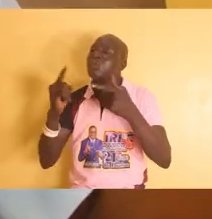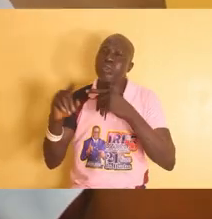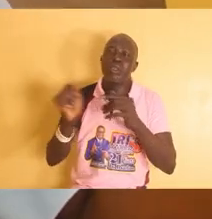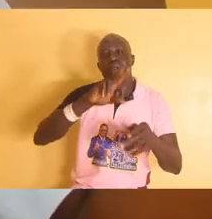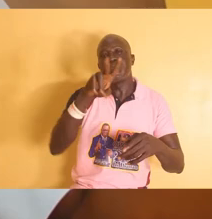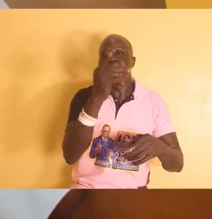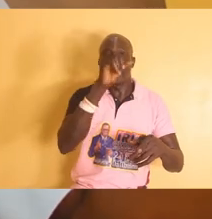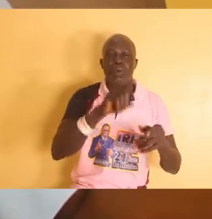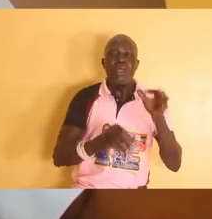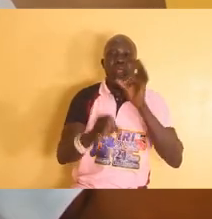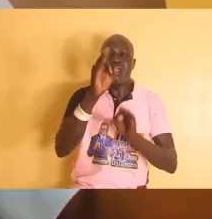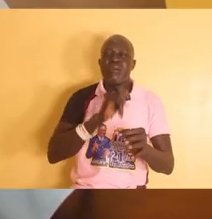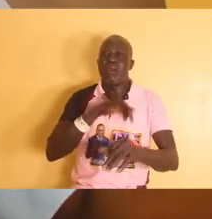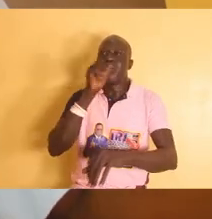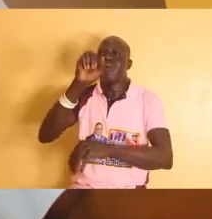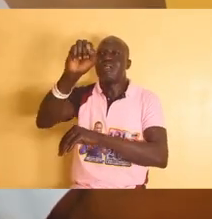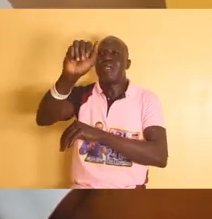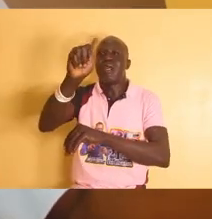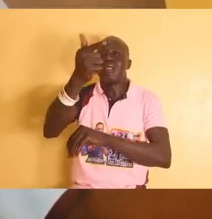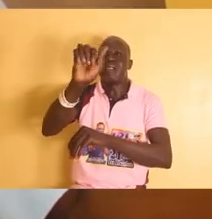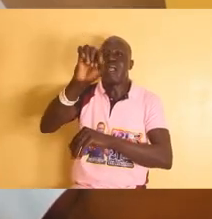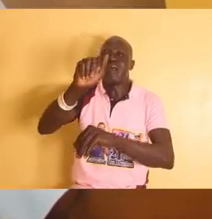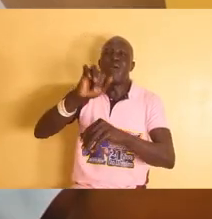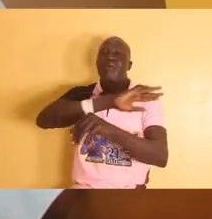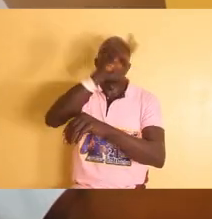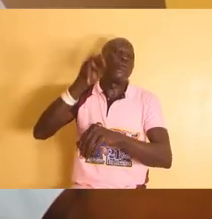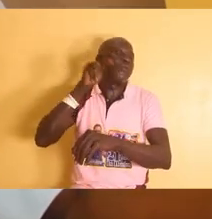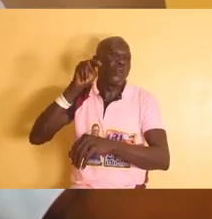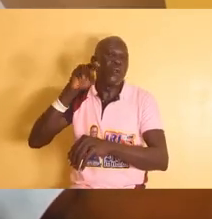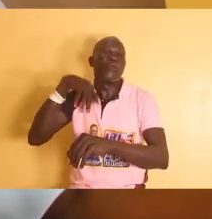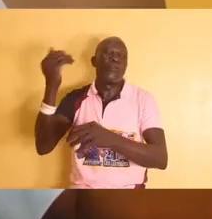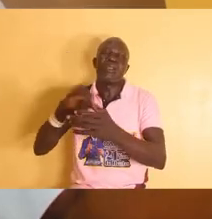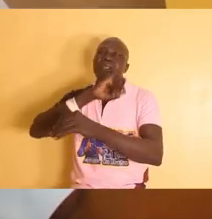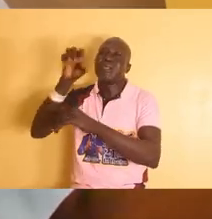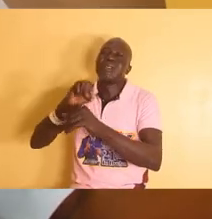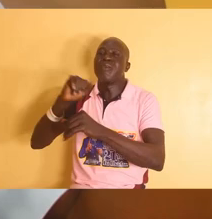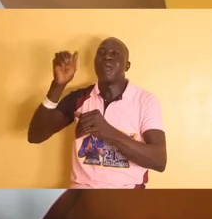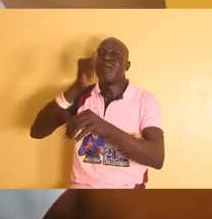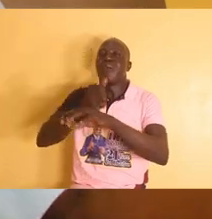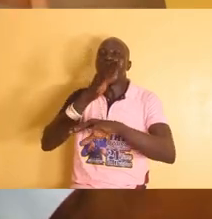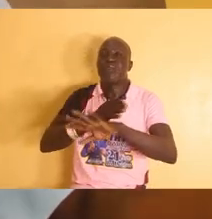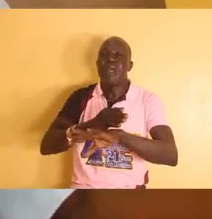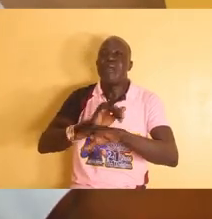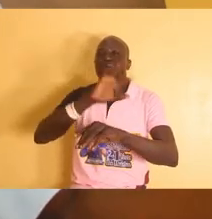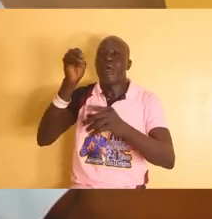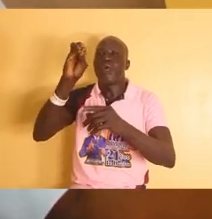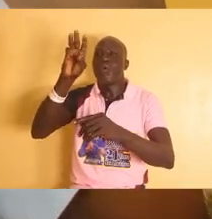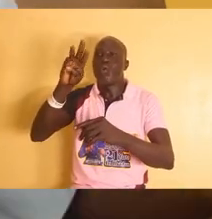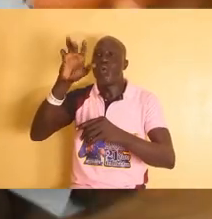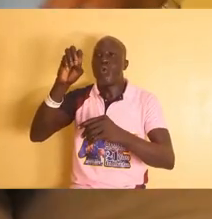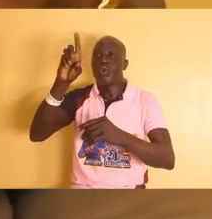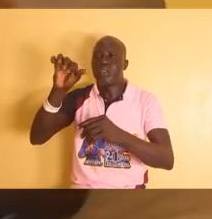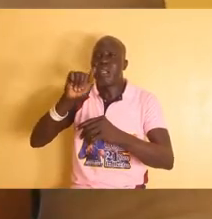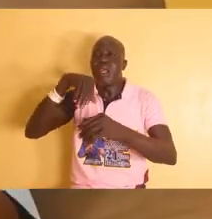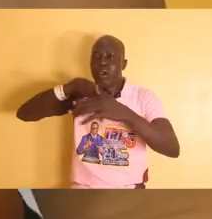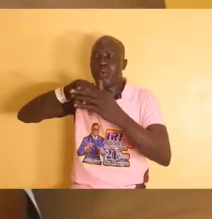Sebioba. Second one. We are coming from Shaga. From the north. East. From the east. Abeokuta. From Abeokuta. From Owode.